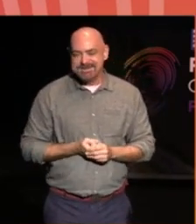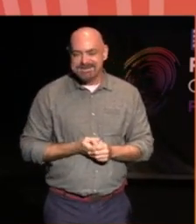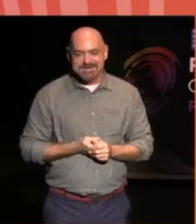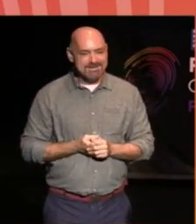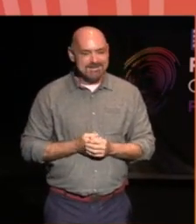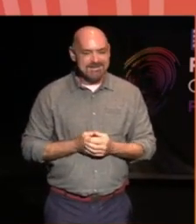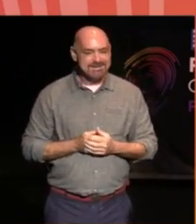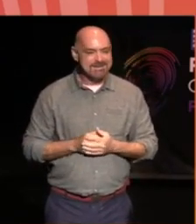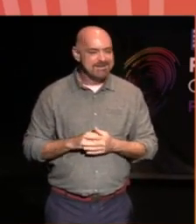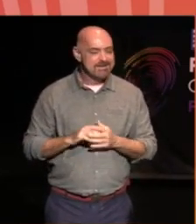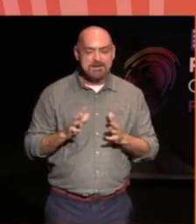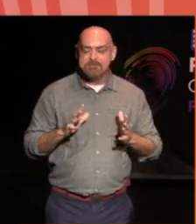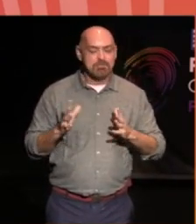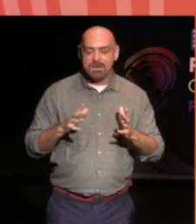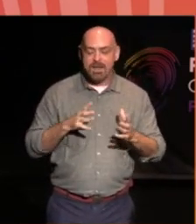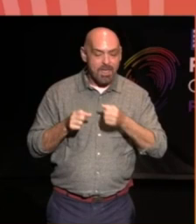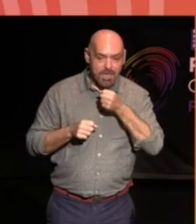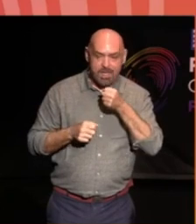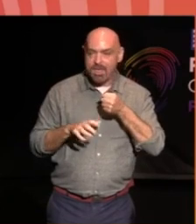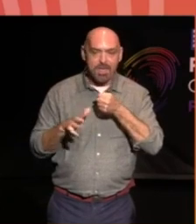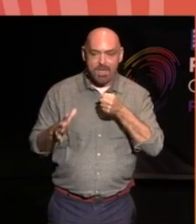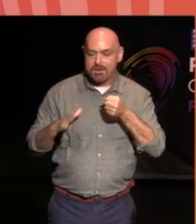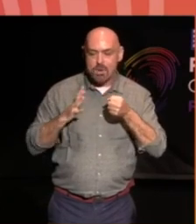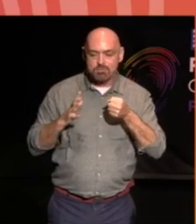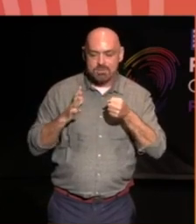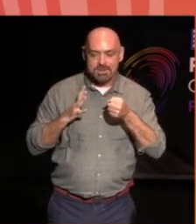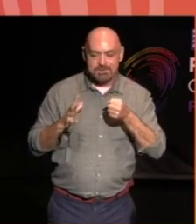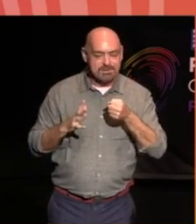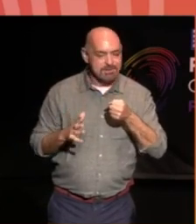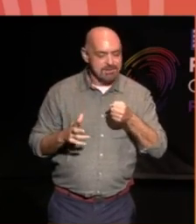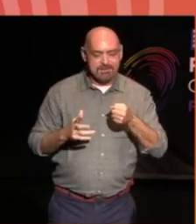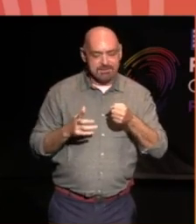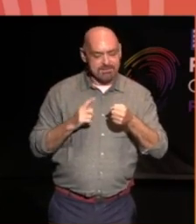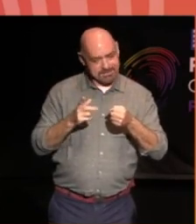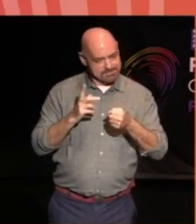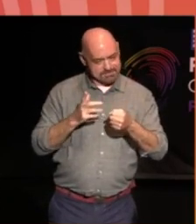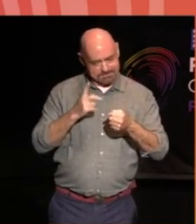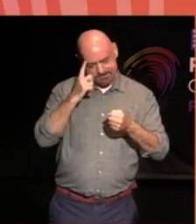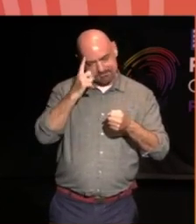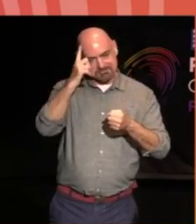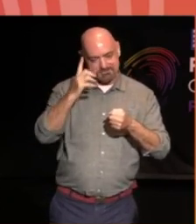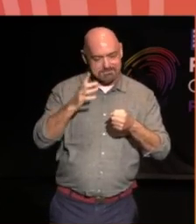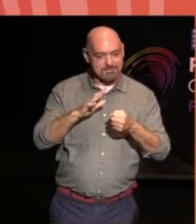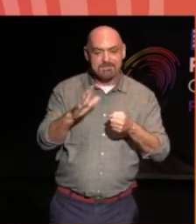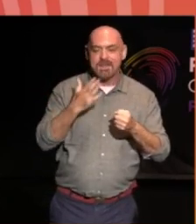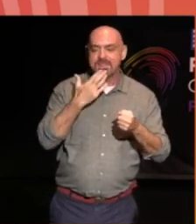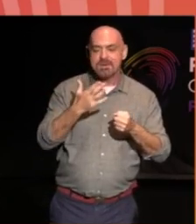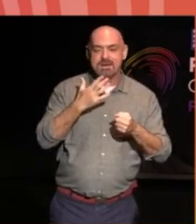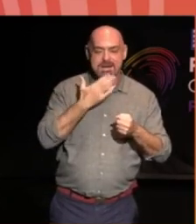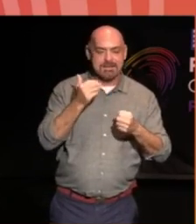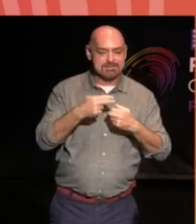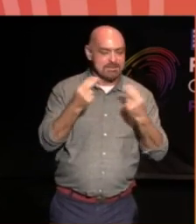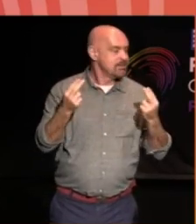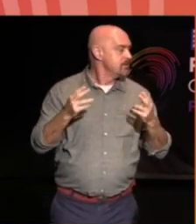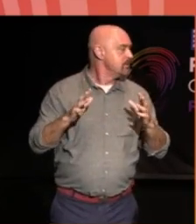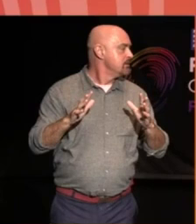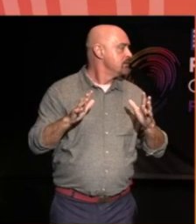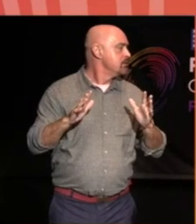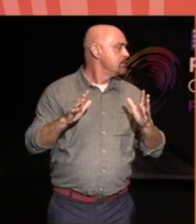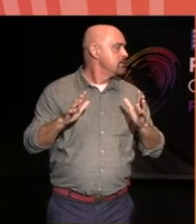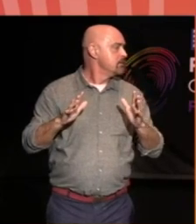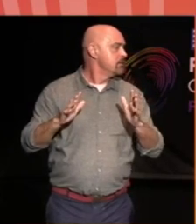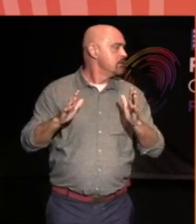happens when you don't let a guy prepare. It's called spontaneity. Yeah. Thank you very much. Have a great day. Enjoy lunch. I'll ask you